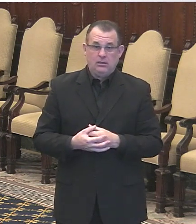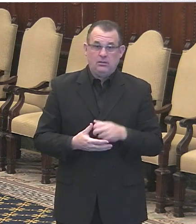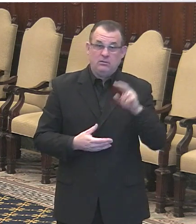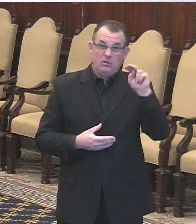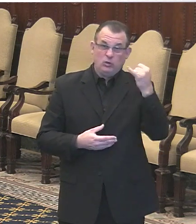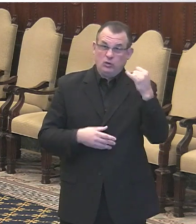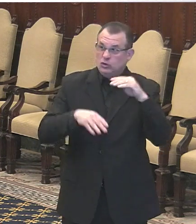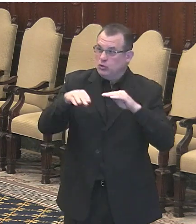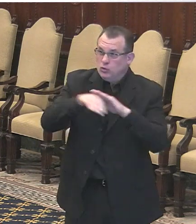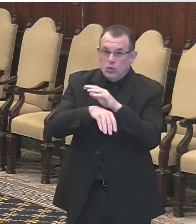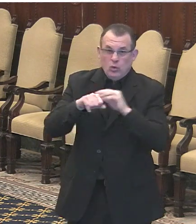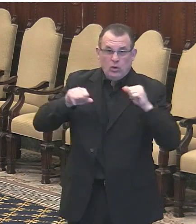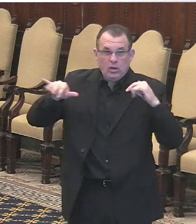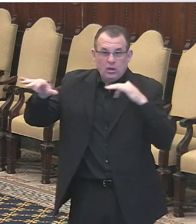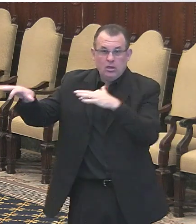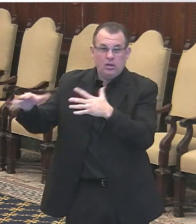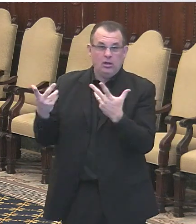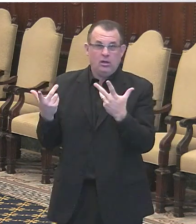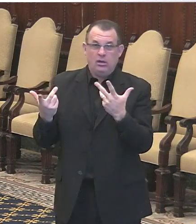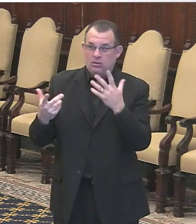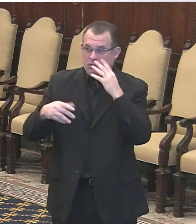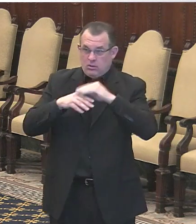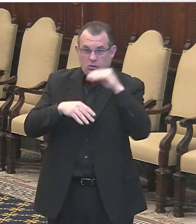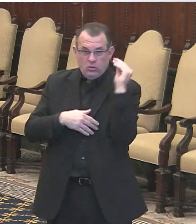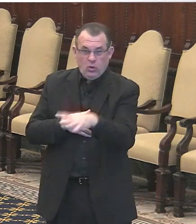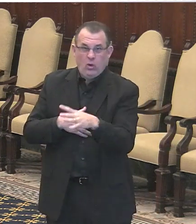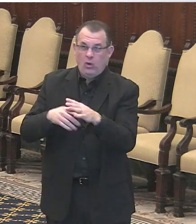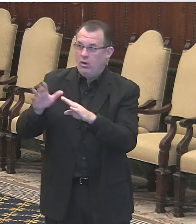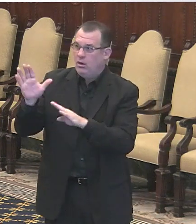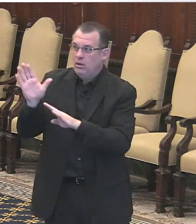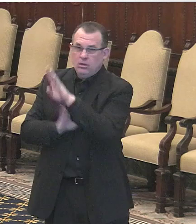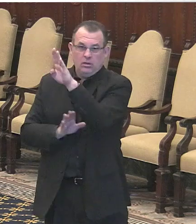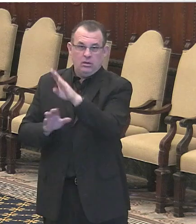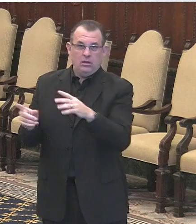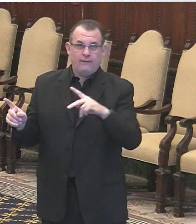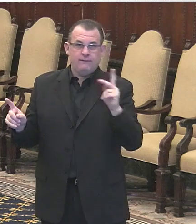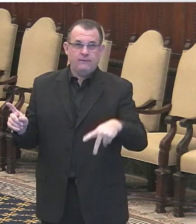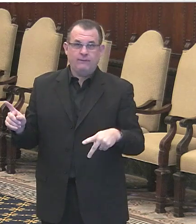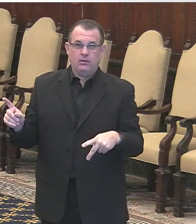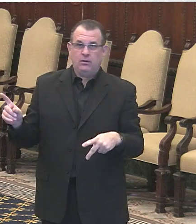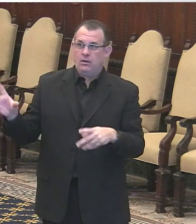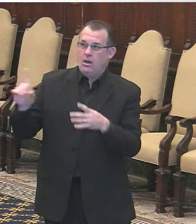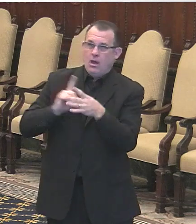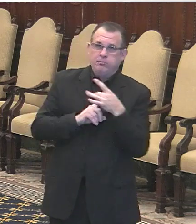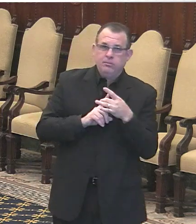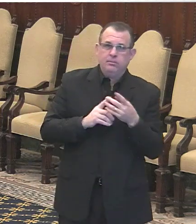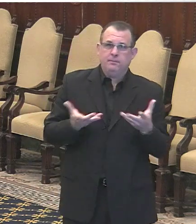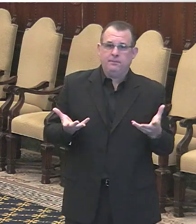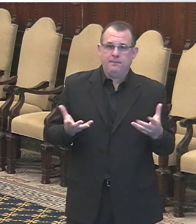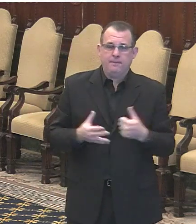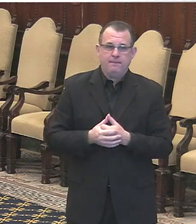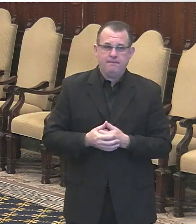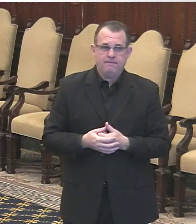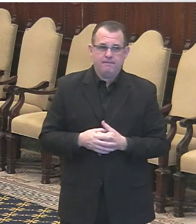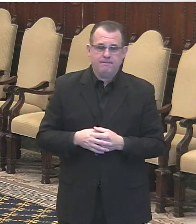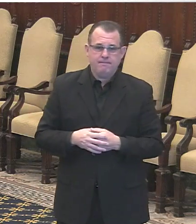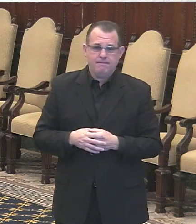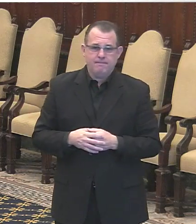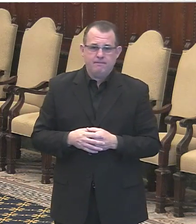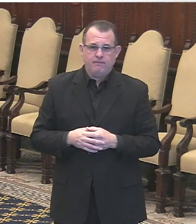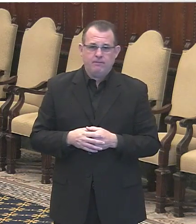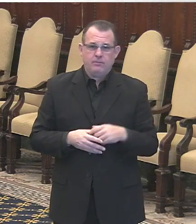contribute to another spike of cases in Philadelphia? So we are absolutely preparing